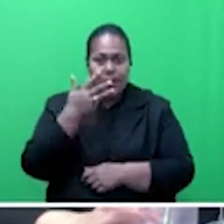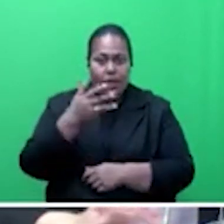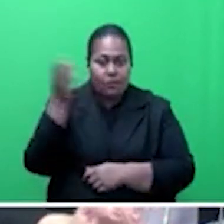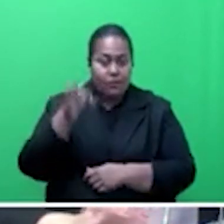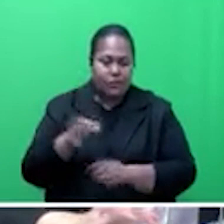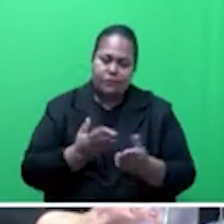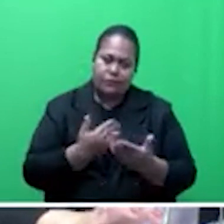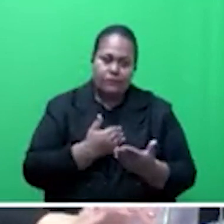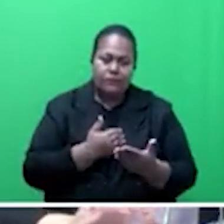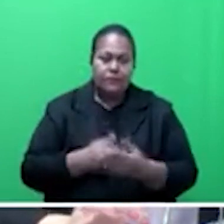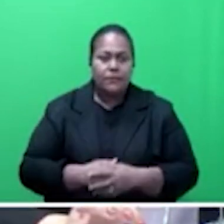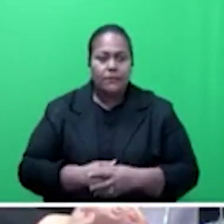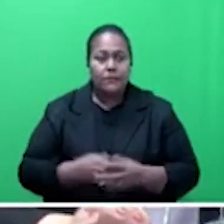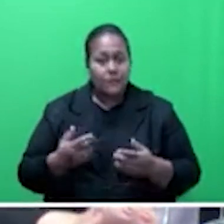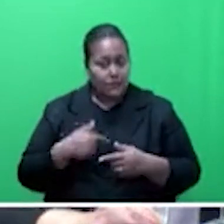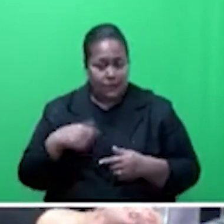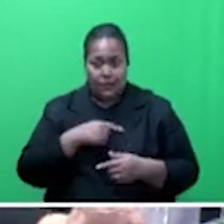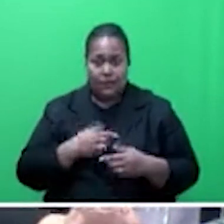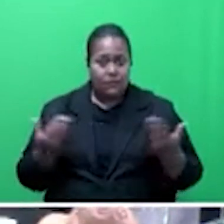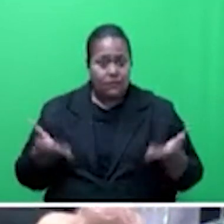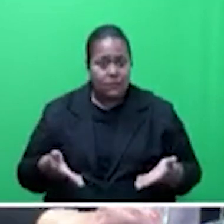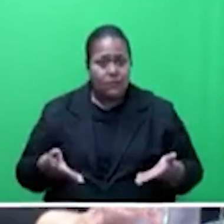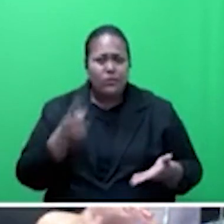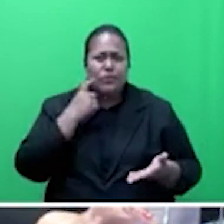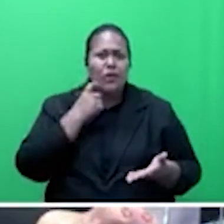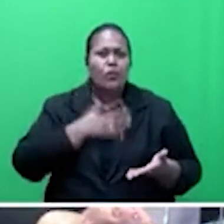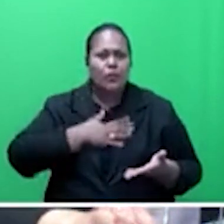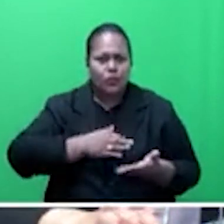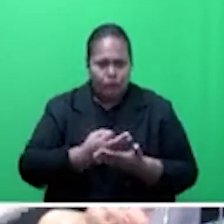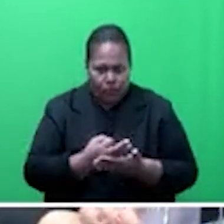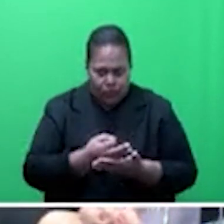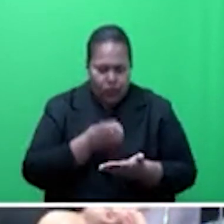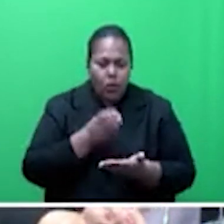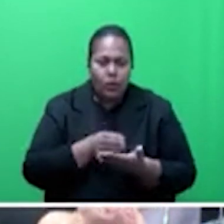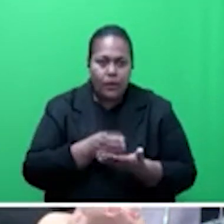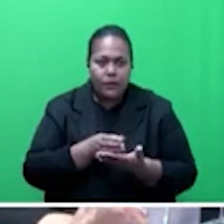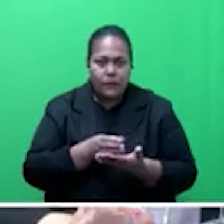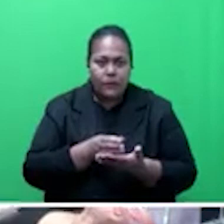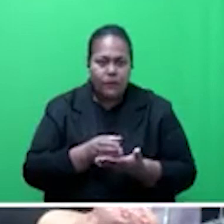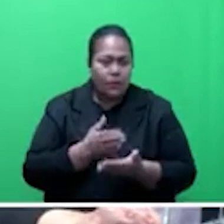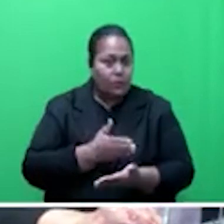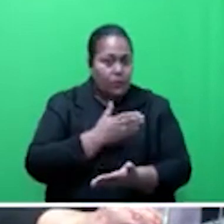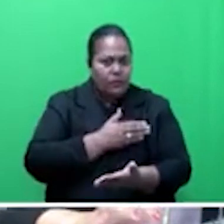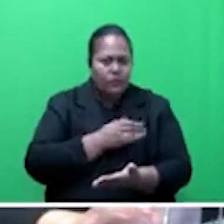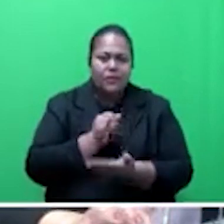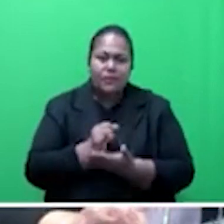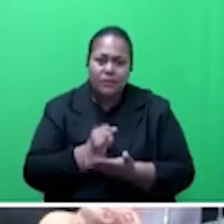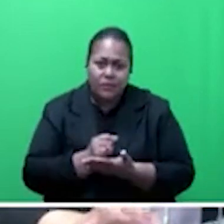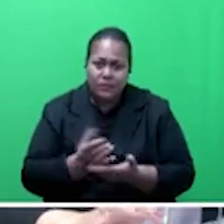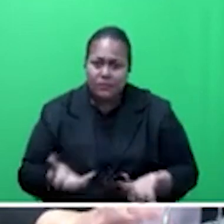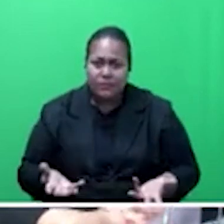applicable. So here we are just trying to correct, Mr. Speaker, sir, formally, what was actually, you know, obviously inadvertently